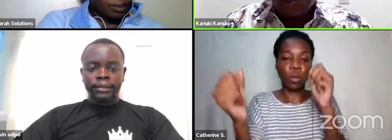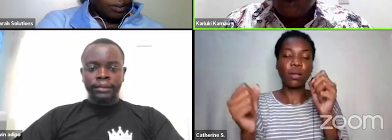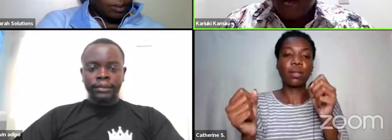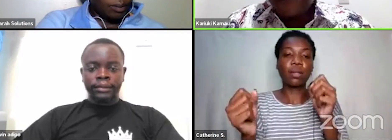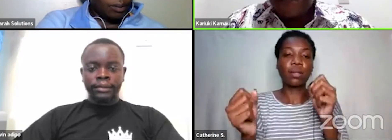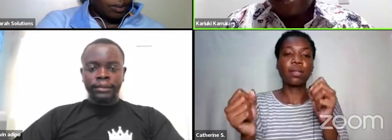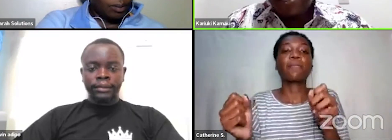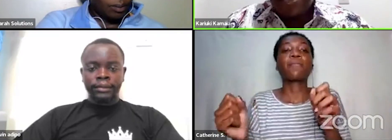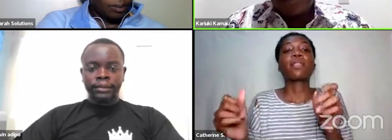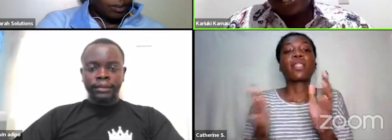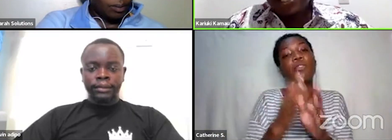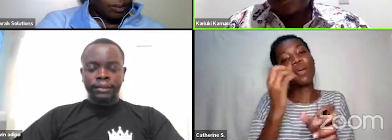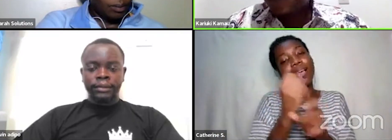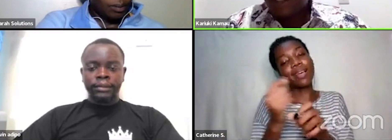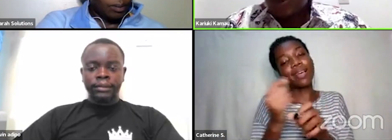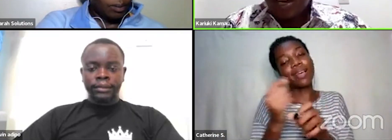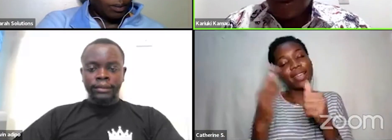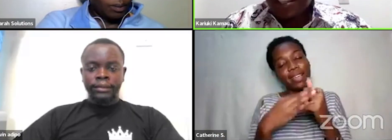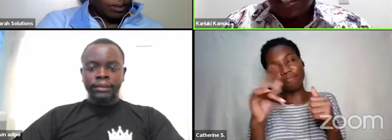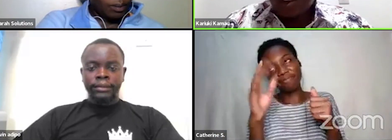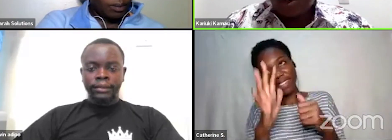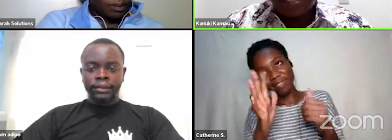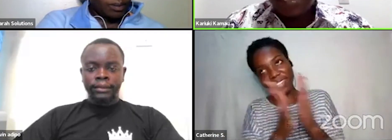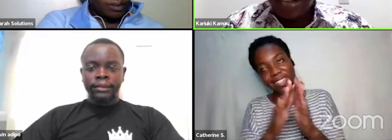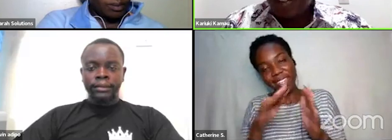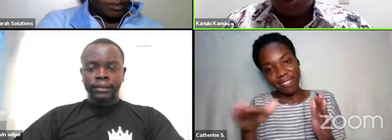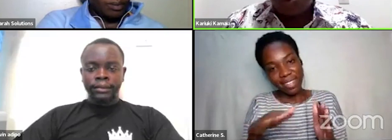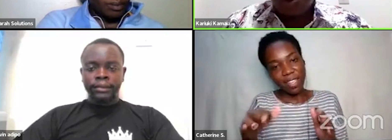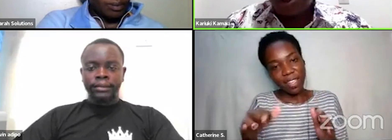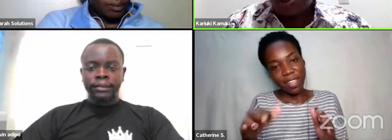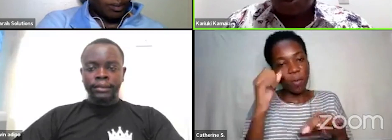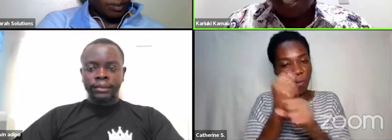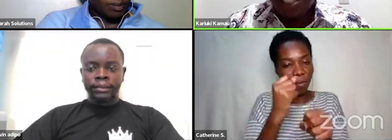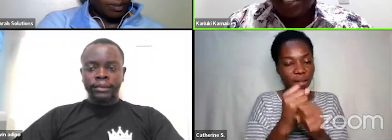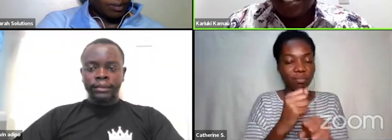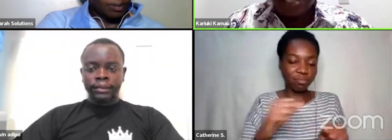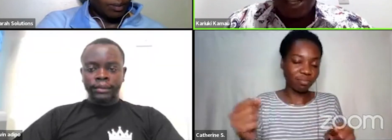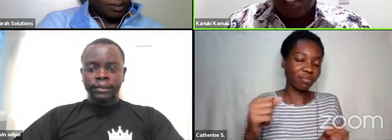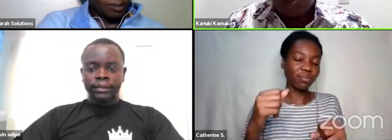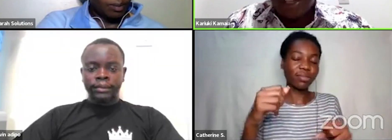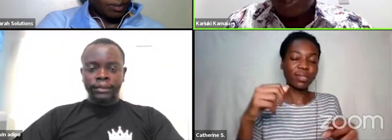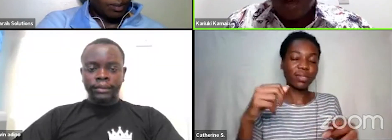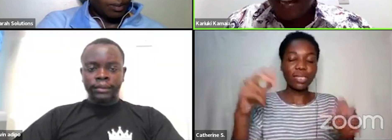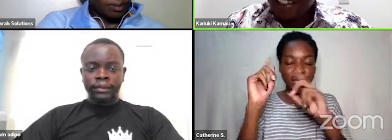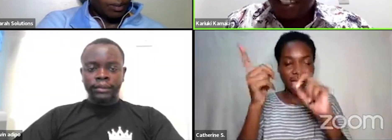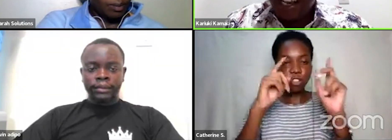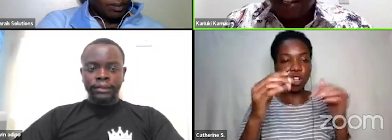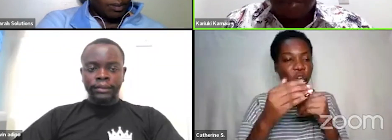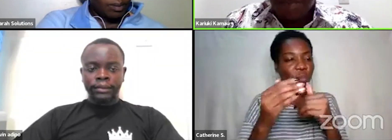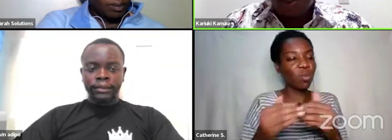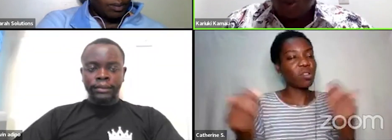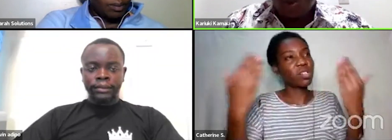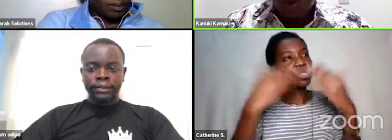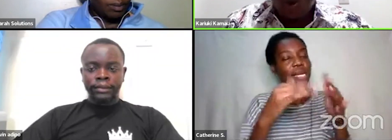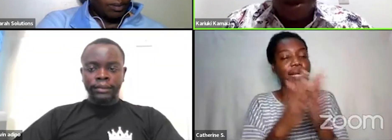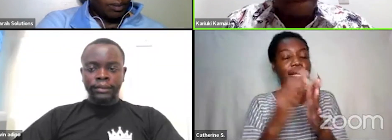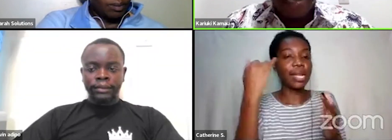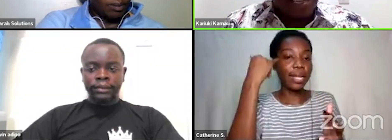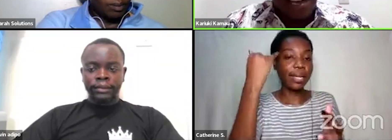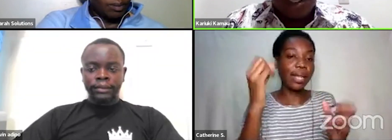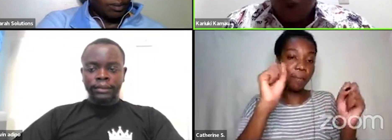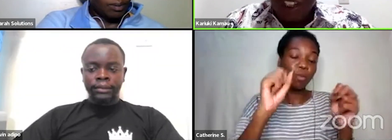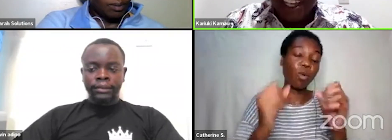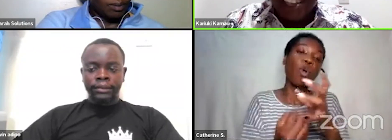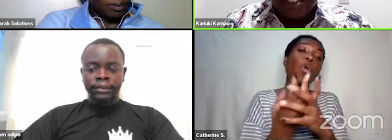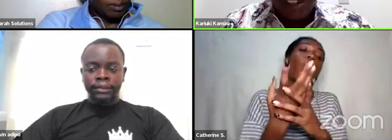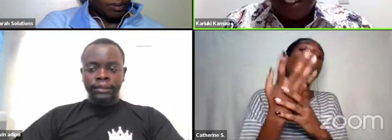work 8 to 5, and in the evening, you are working on your side hustle almost to midnight so that your idea can be able to grow.